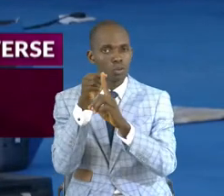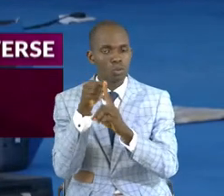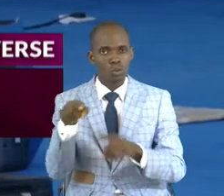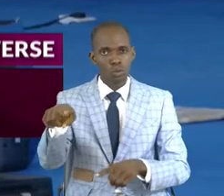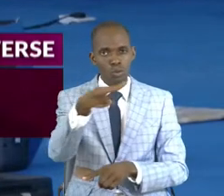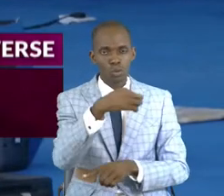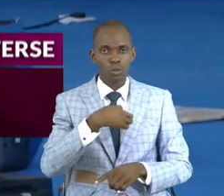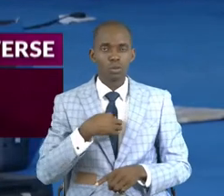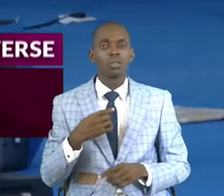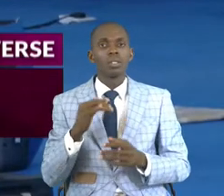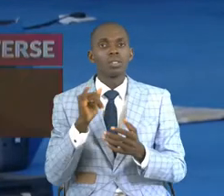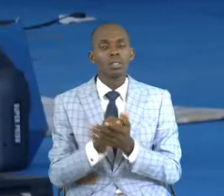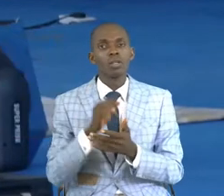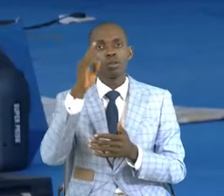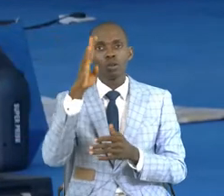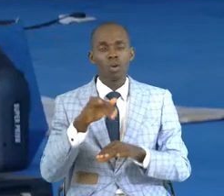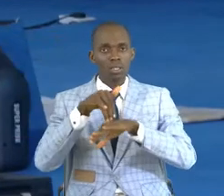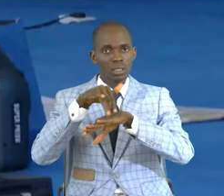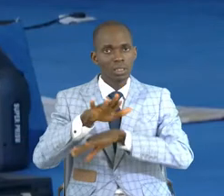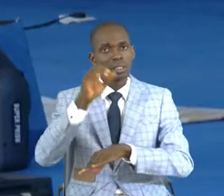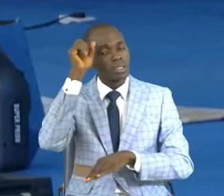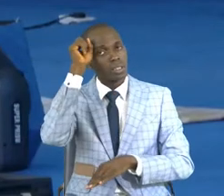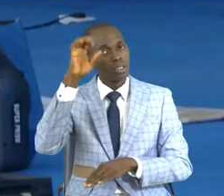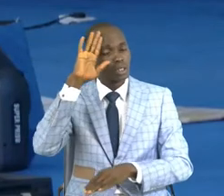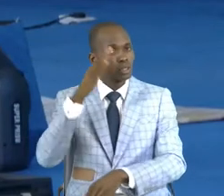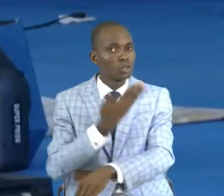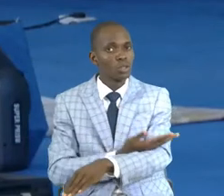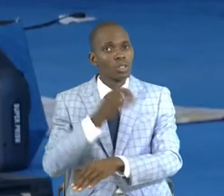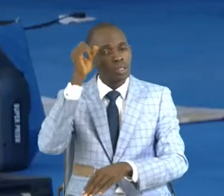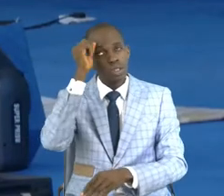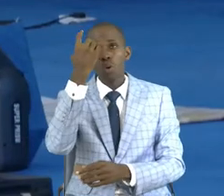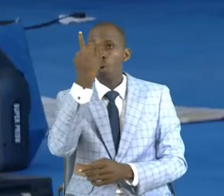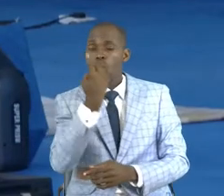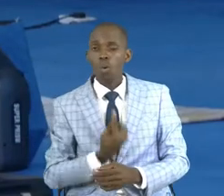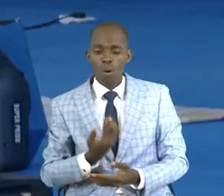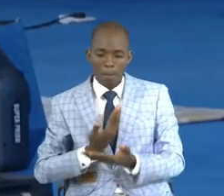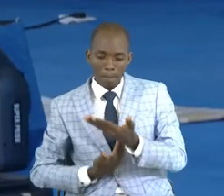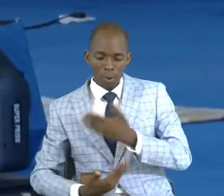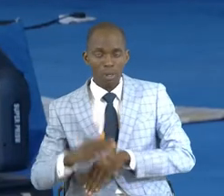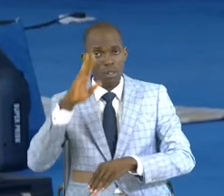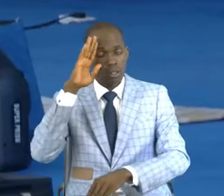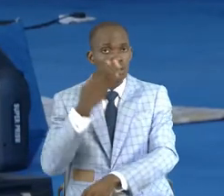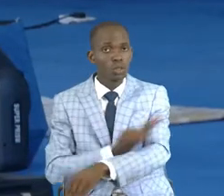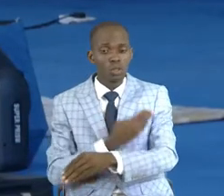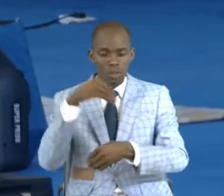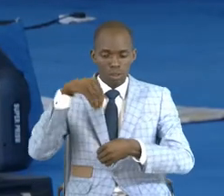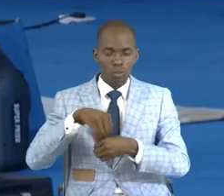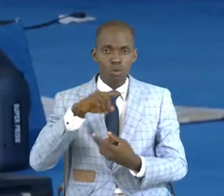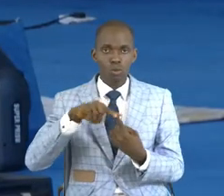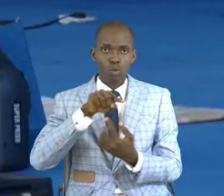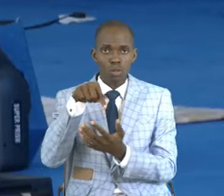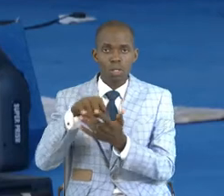God sent his Son, his only begotten Son, into the world that we